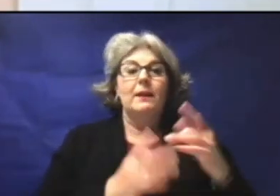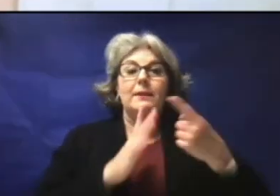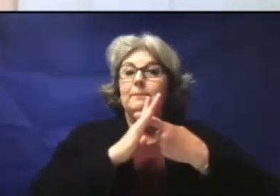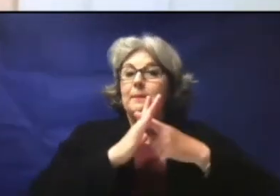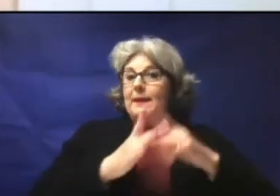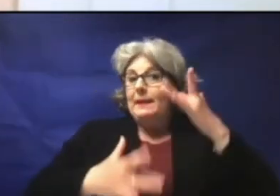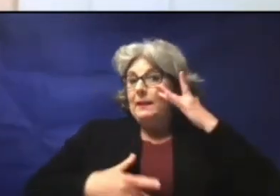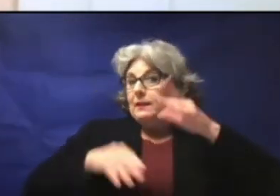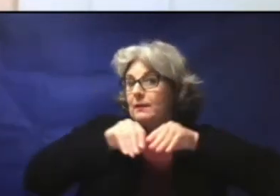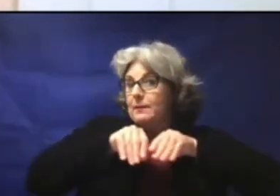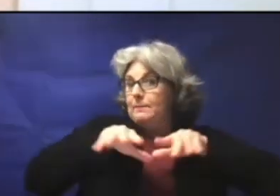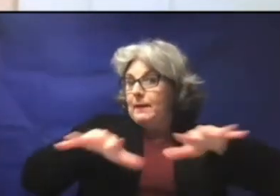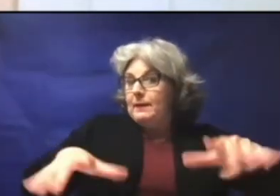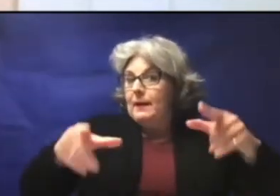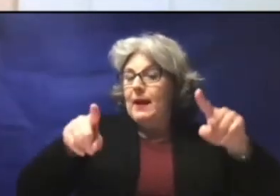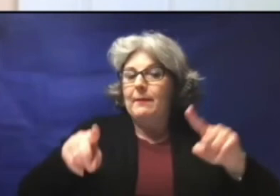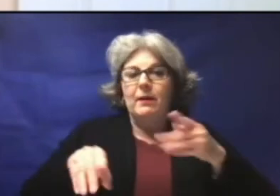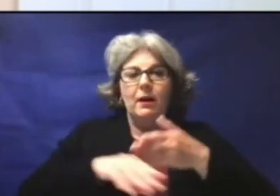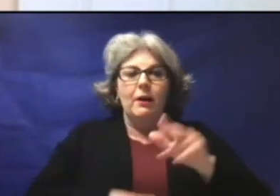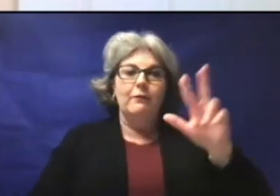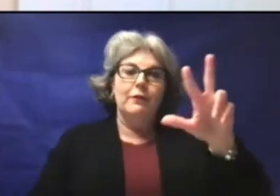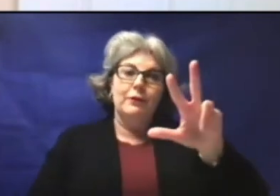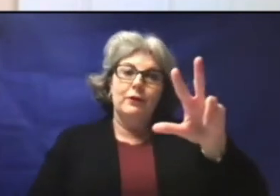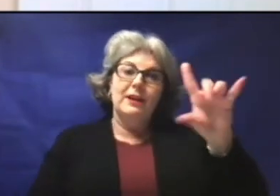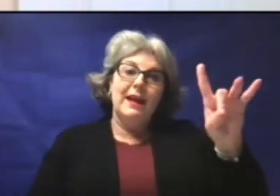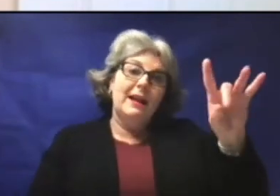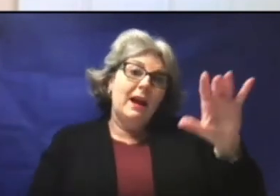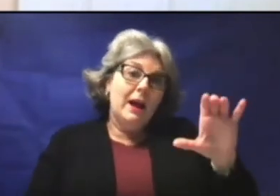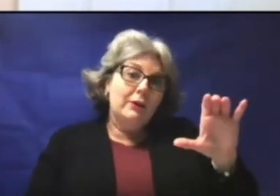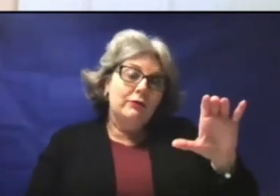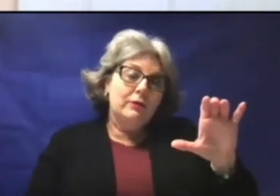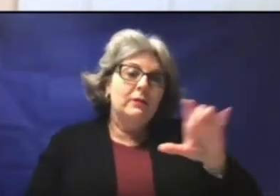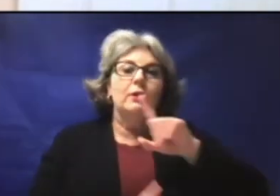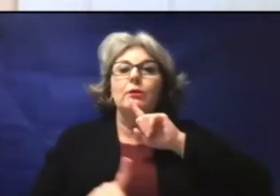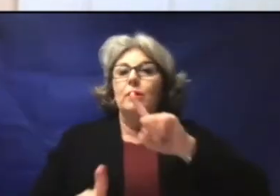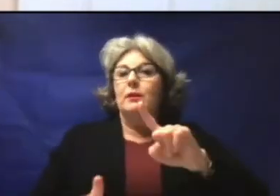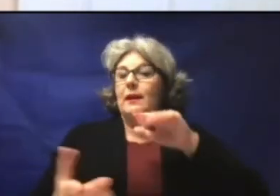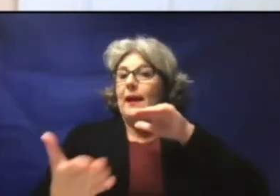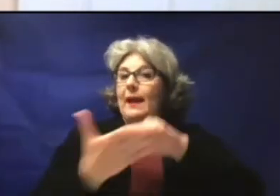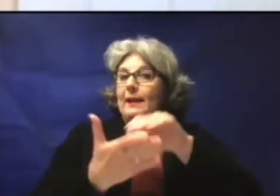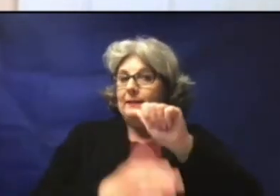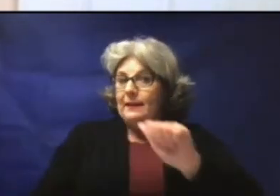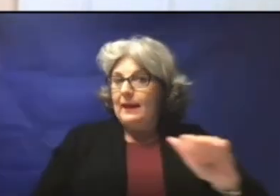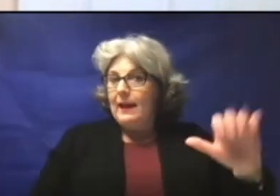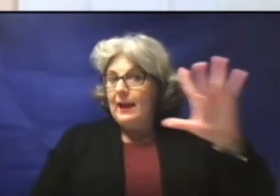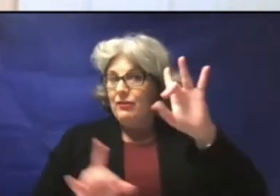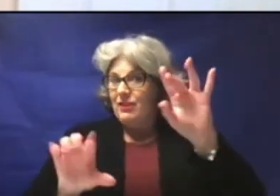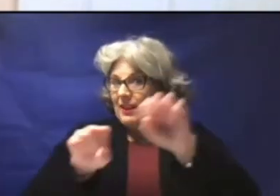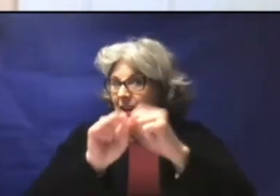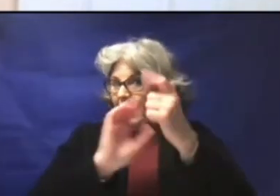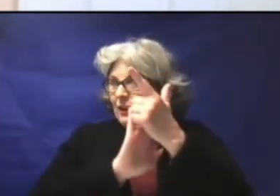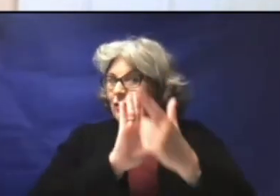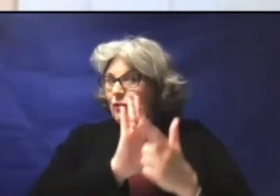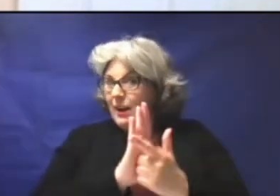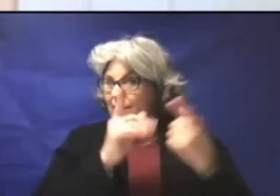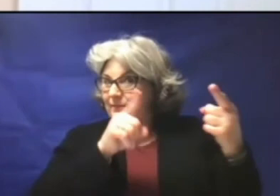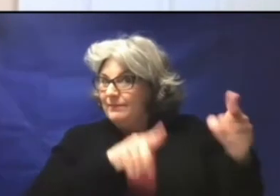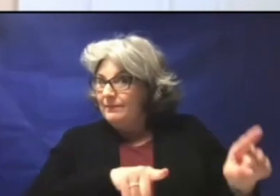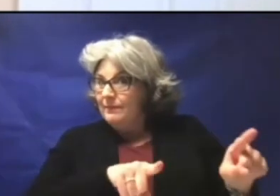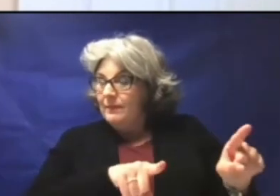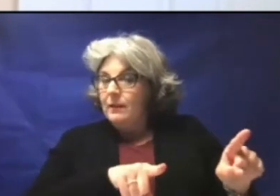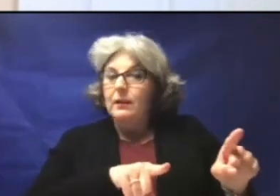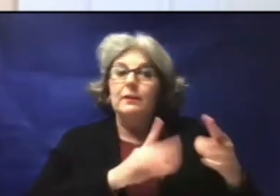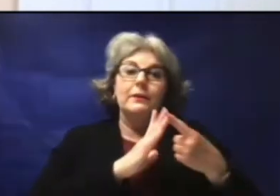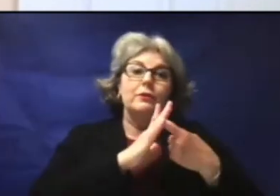of the pandemic, there have been over 3,800 reported anti-Asian hate crimes and incidents. These were